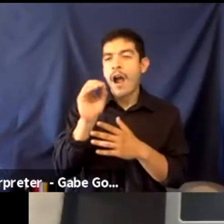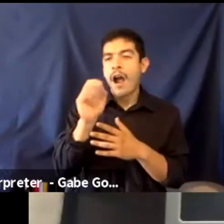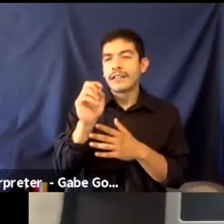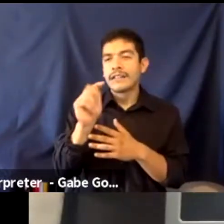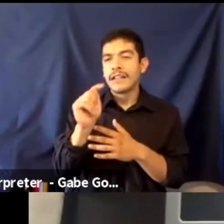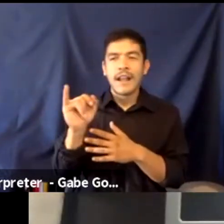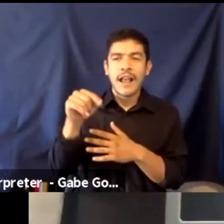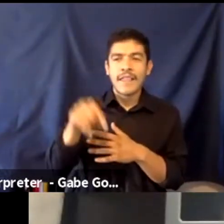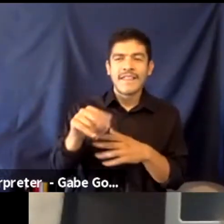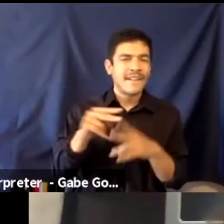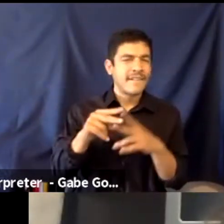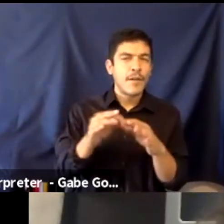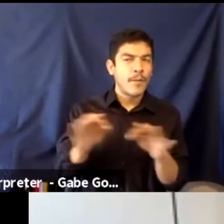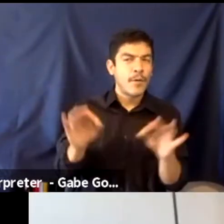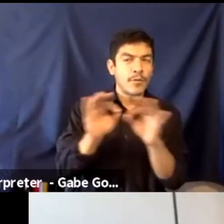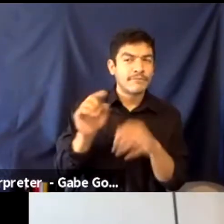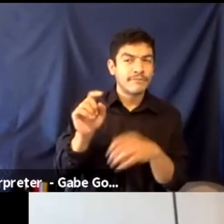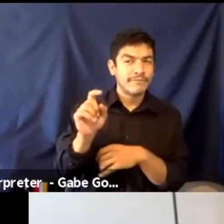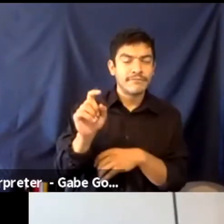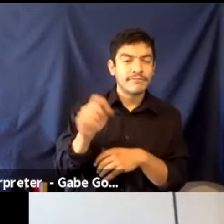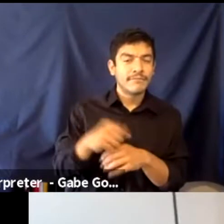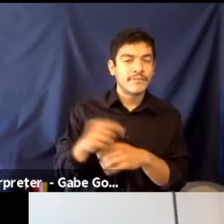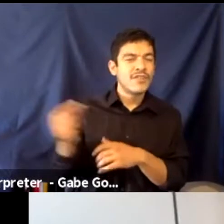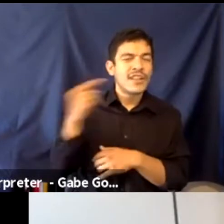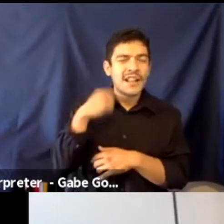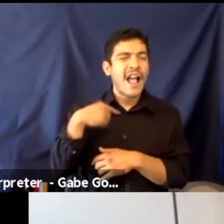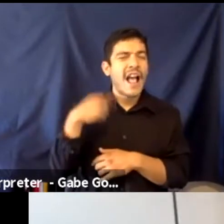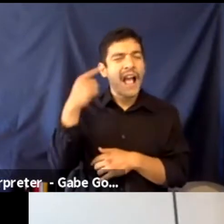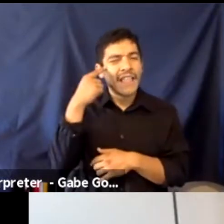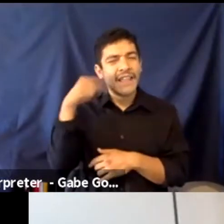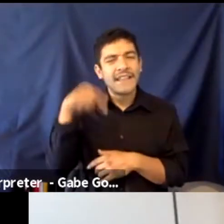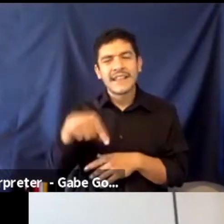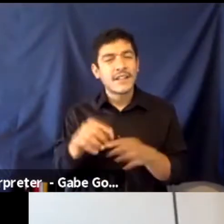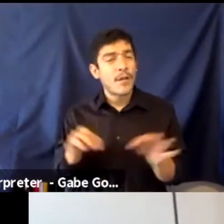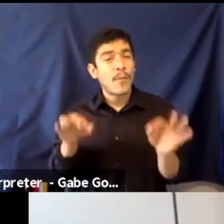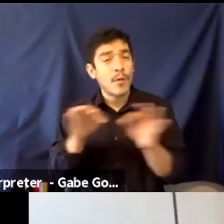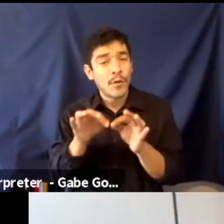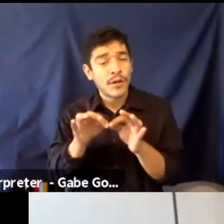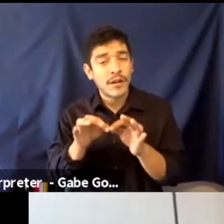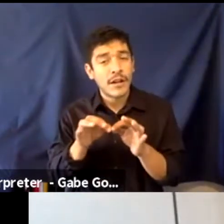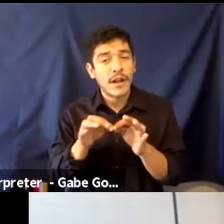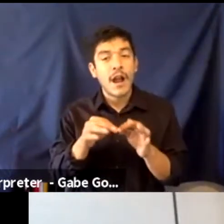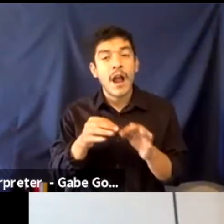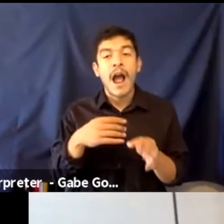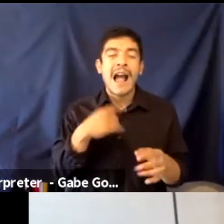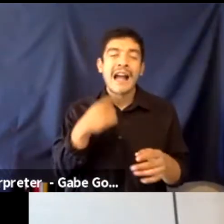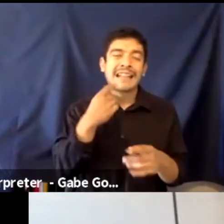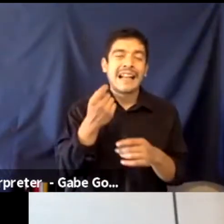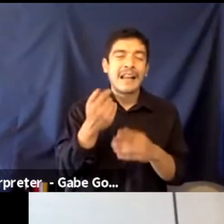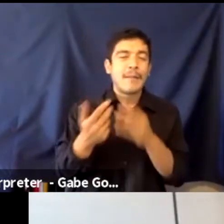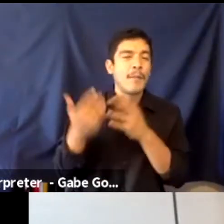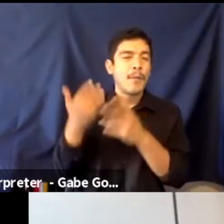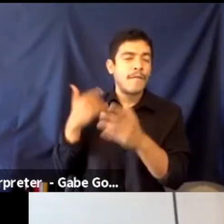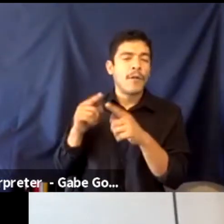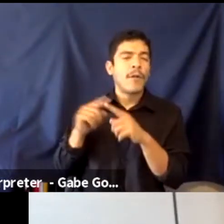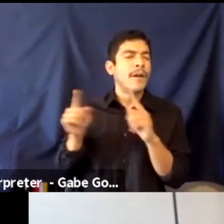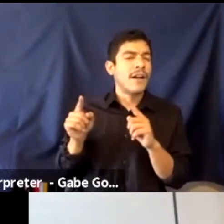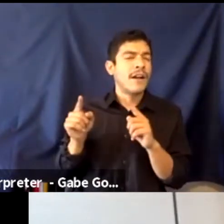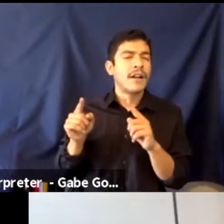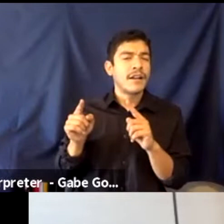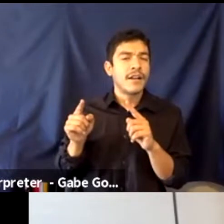important? Well, I think content like this is so important. I alluded to it a little bit earlier, but